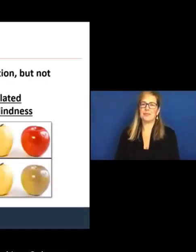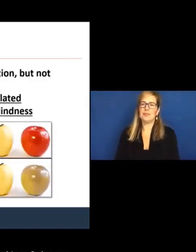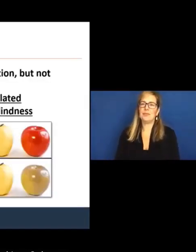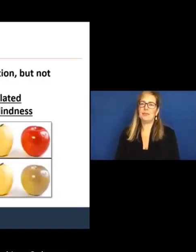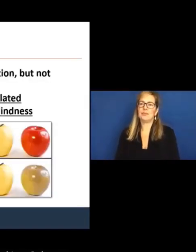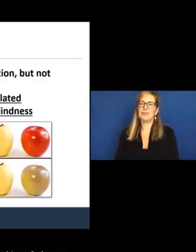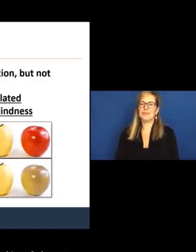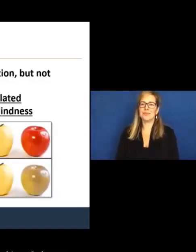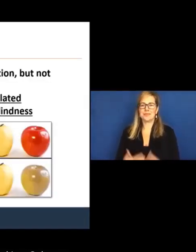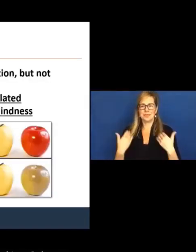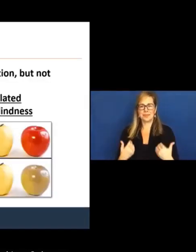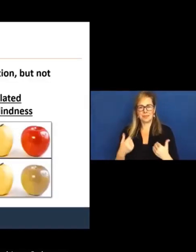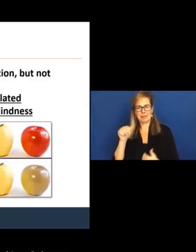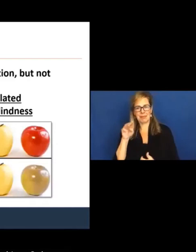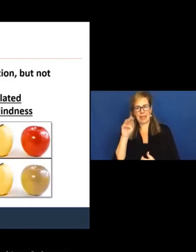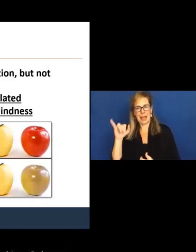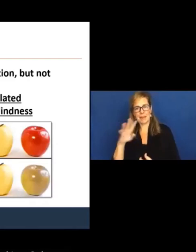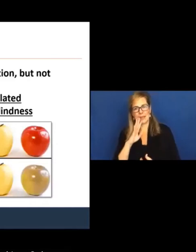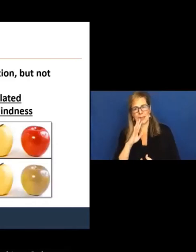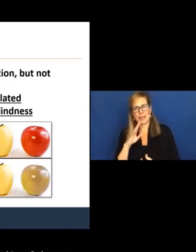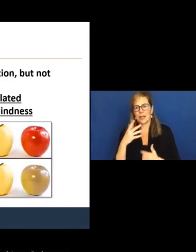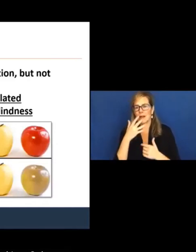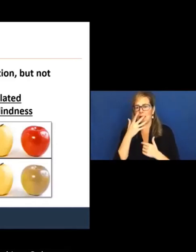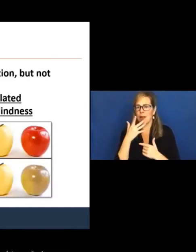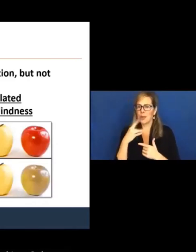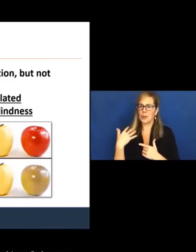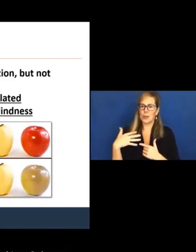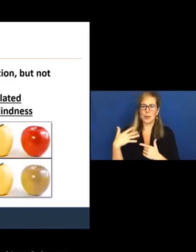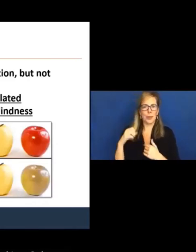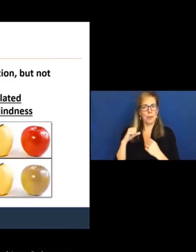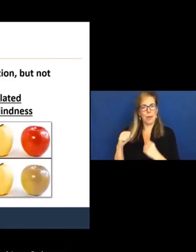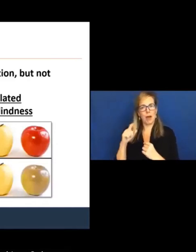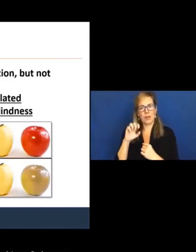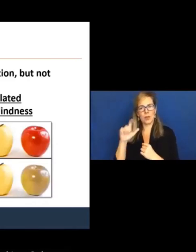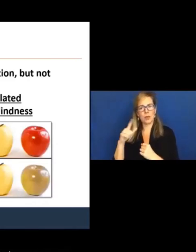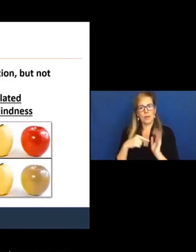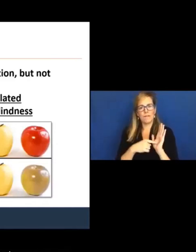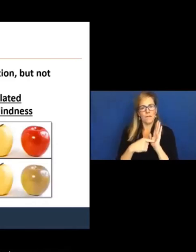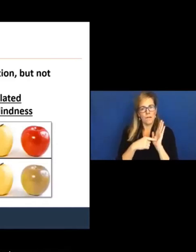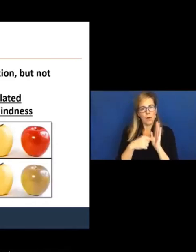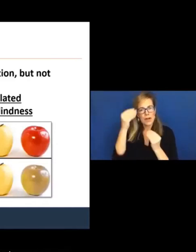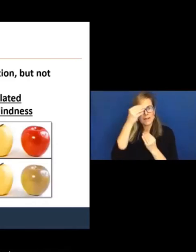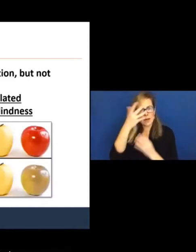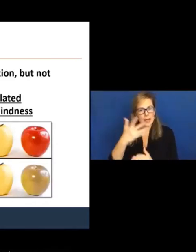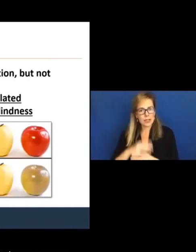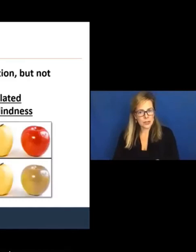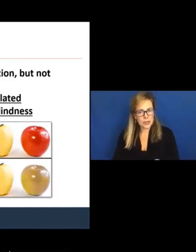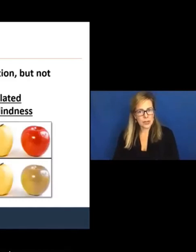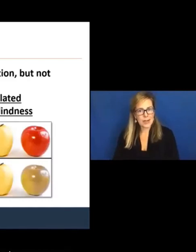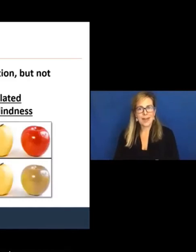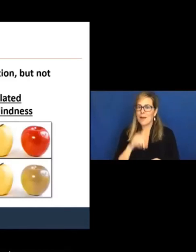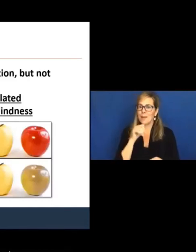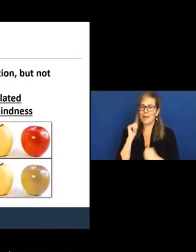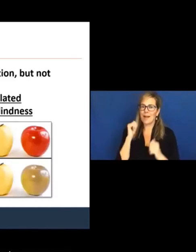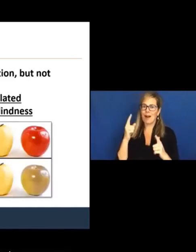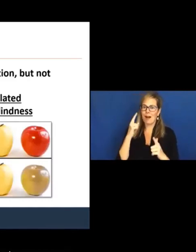This is Amy speaking. So color can be a powerful tool for conveying information, but not everyone perceives it the